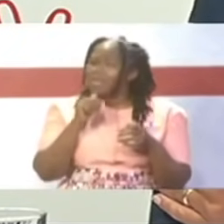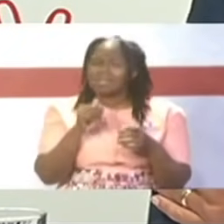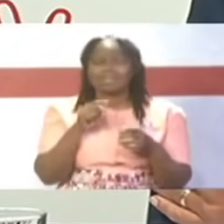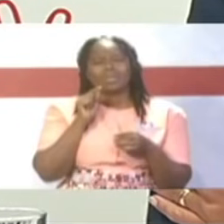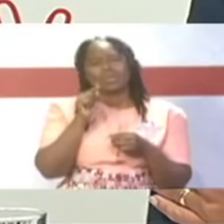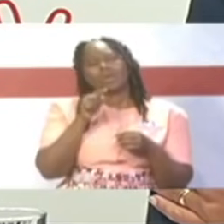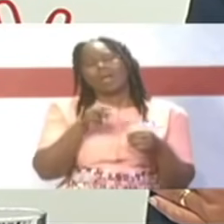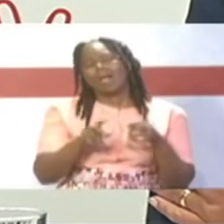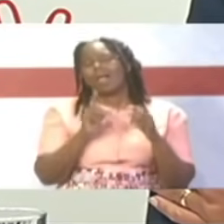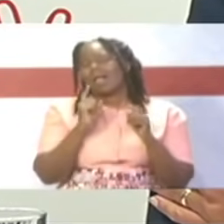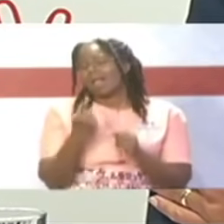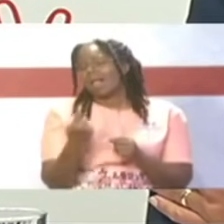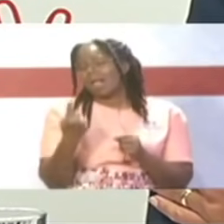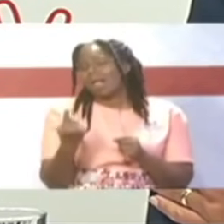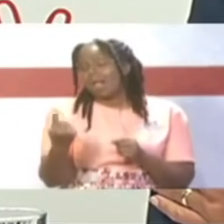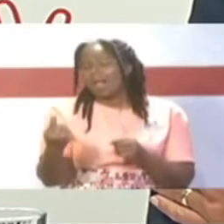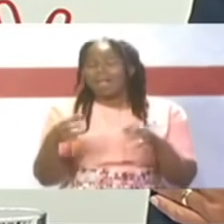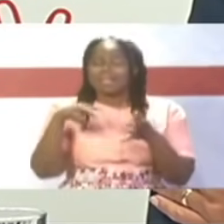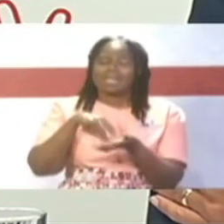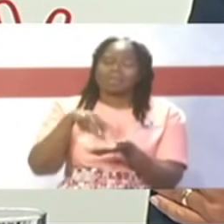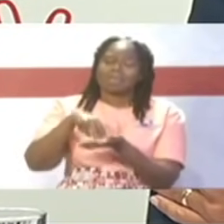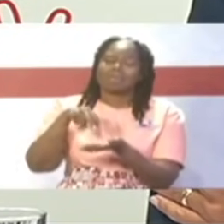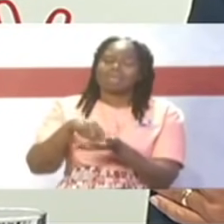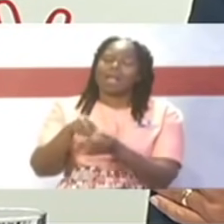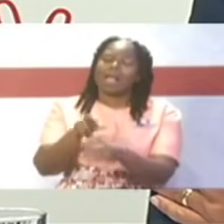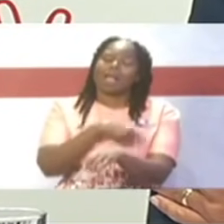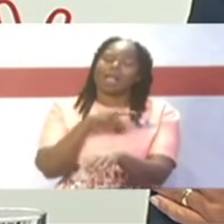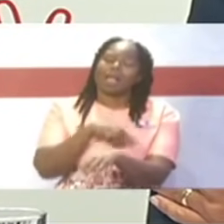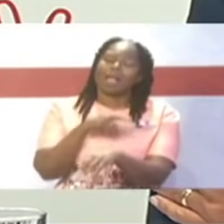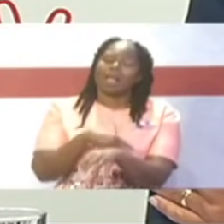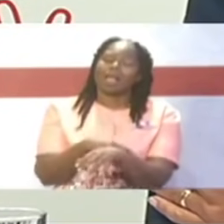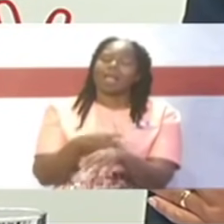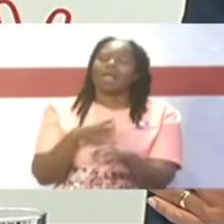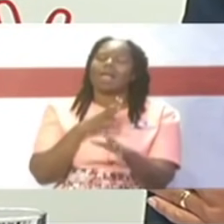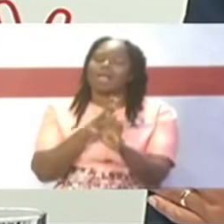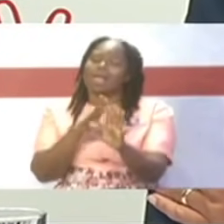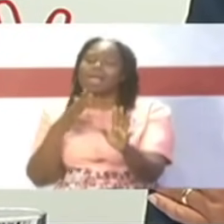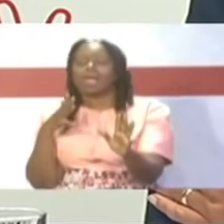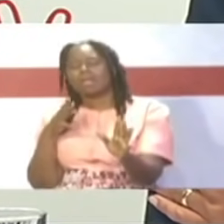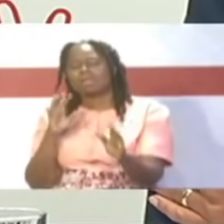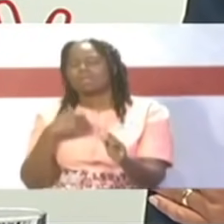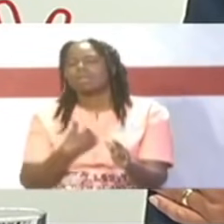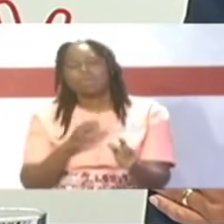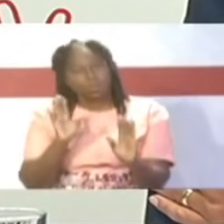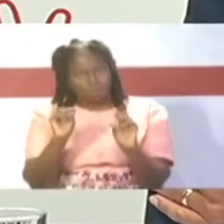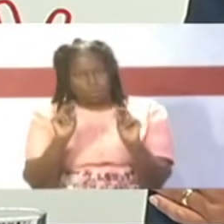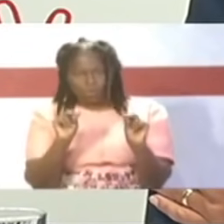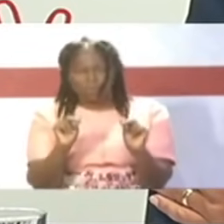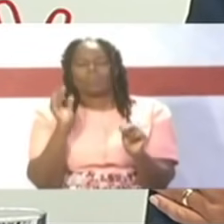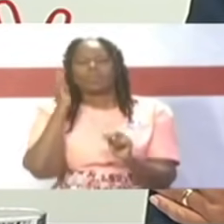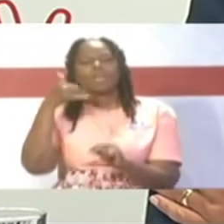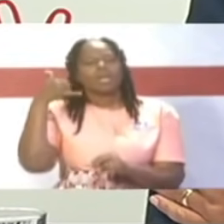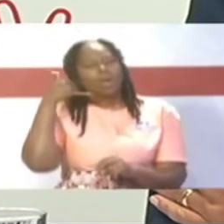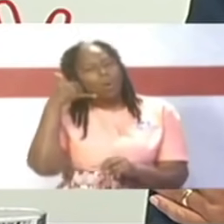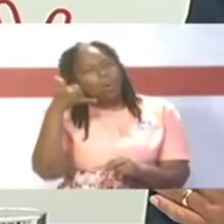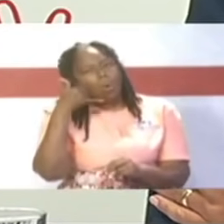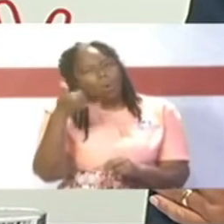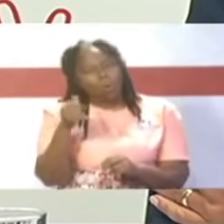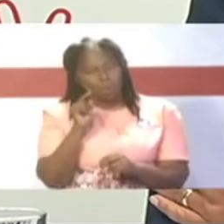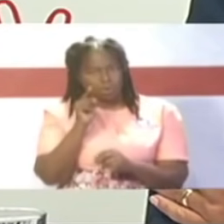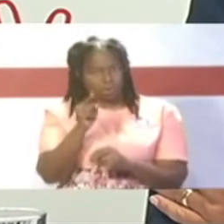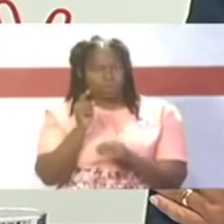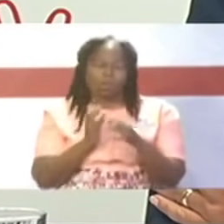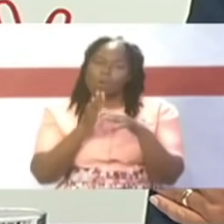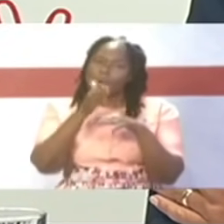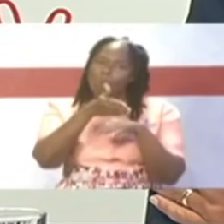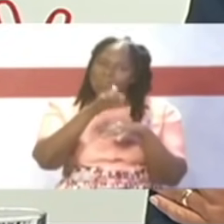don't want you waiting there a long time. So you will be called. All this will be published later